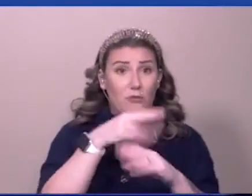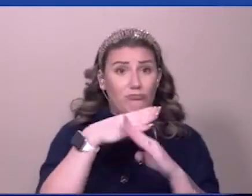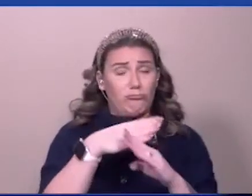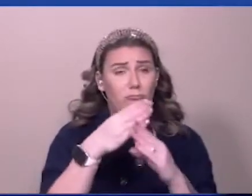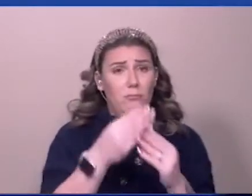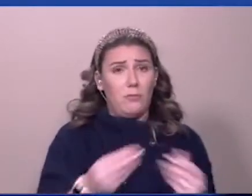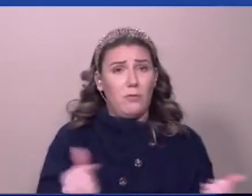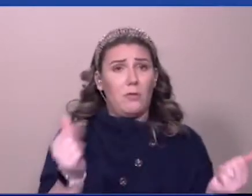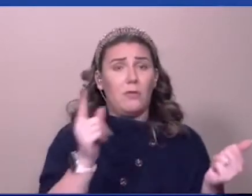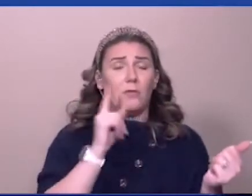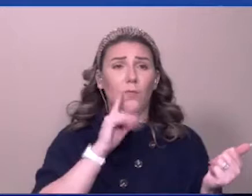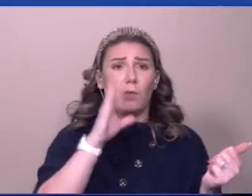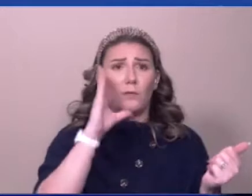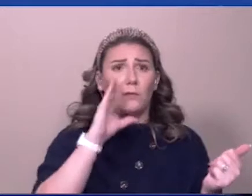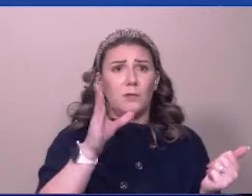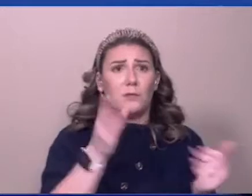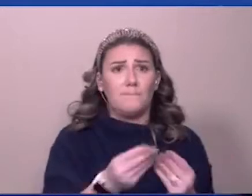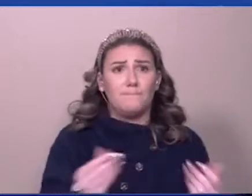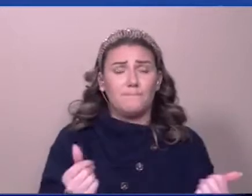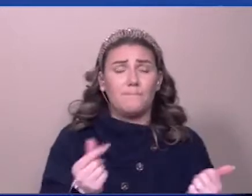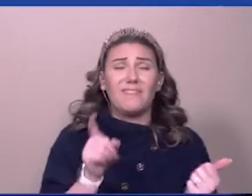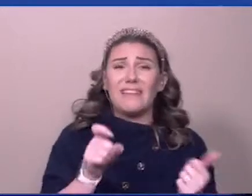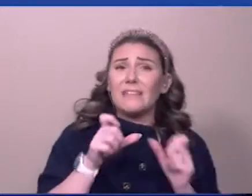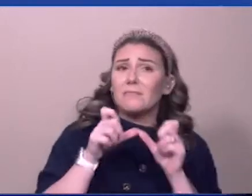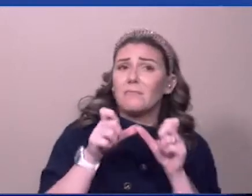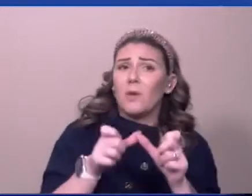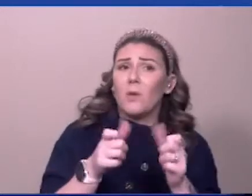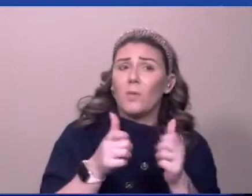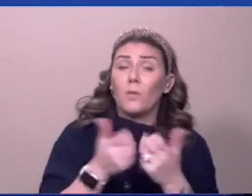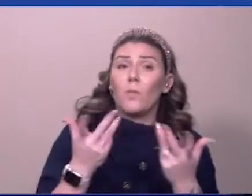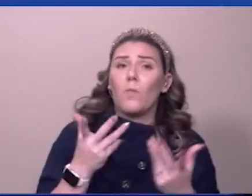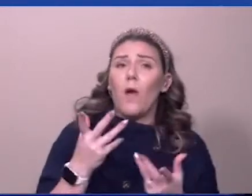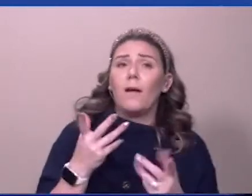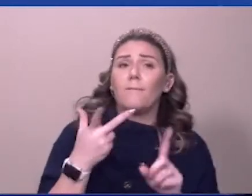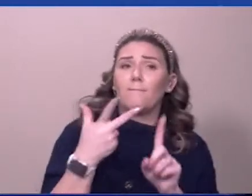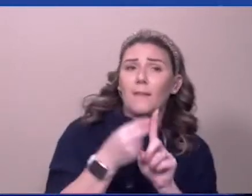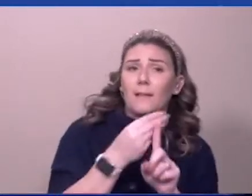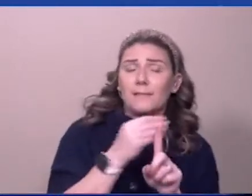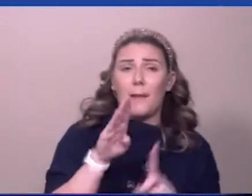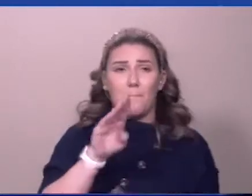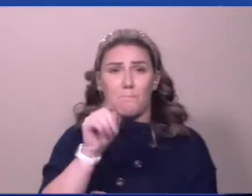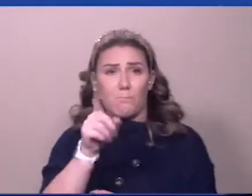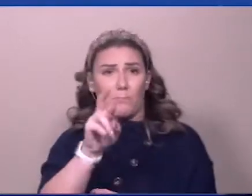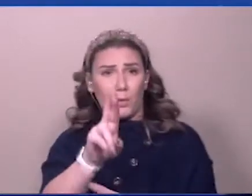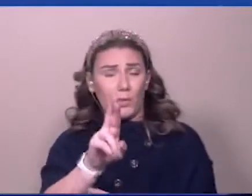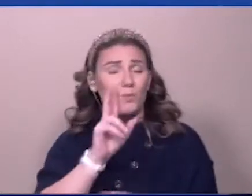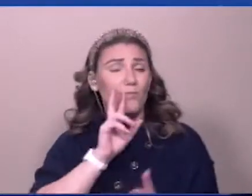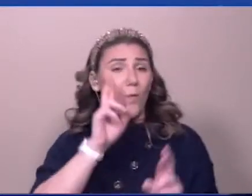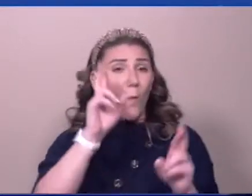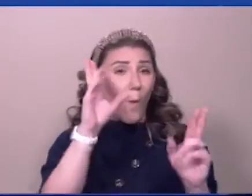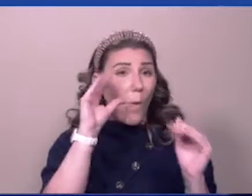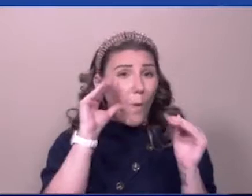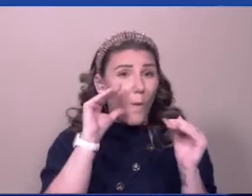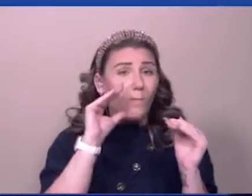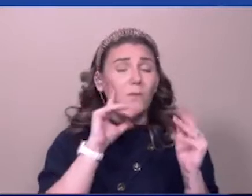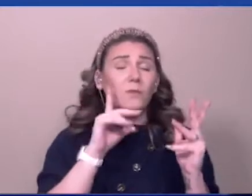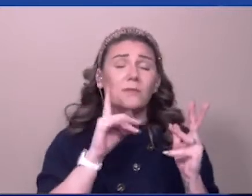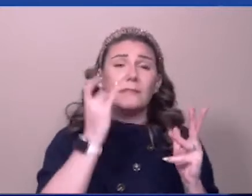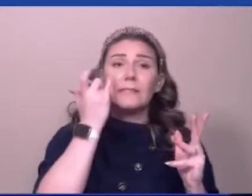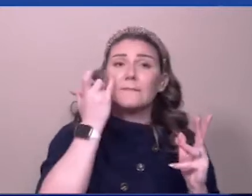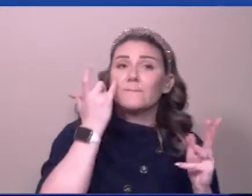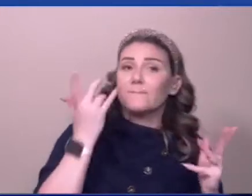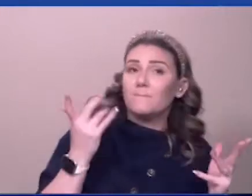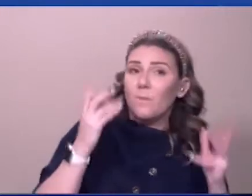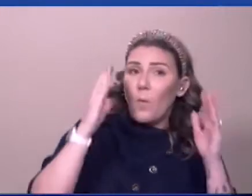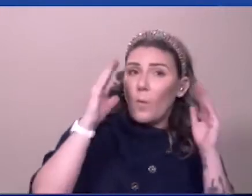with immunization and boosters. So we're hopeful, but we'll have to wait and see if those hopes are